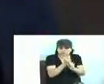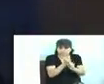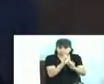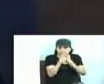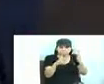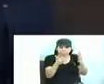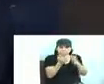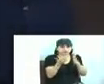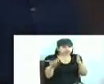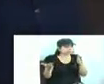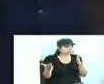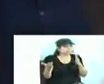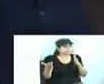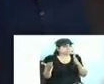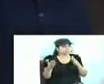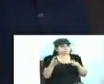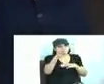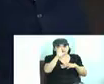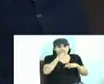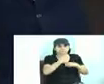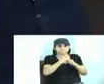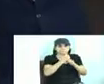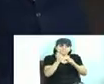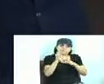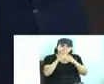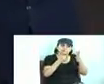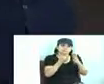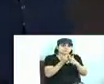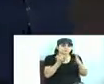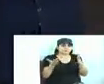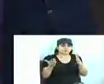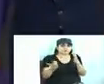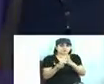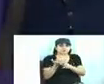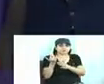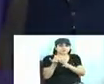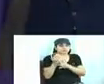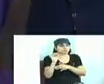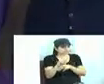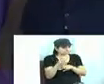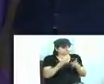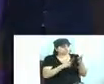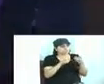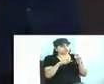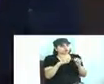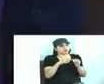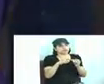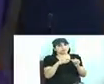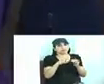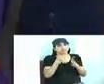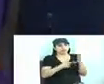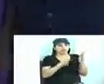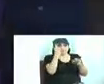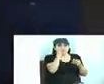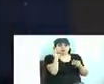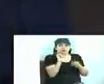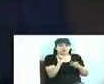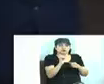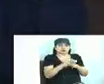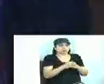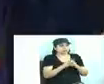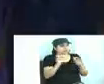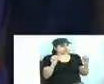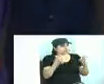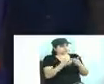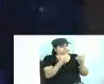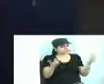all things, when God makes all things new. That's what it's all about, what it looks like. Imagine this. There is no